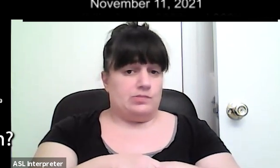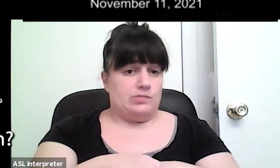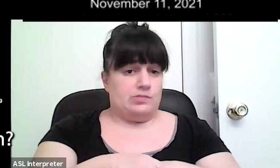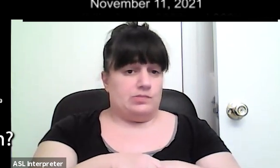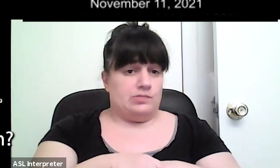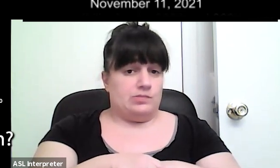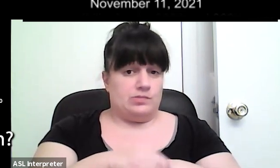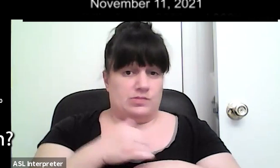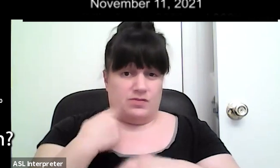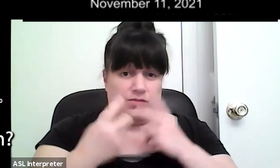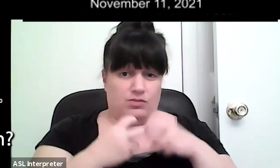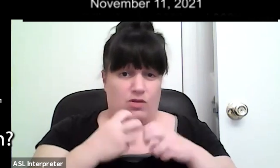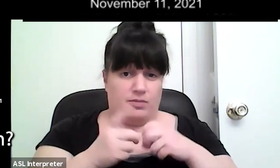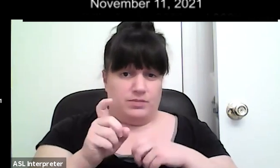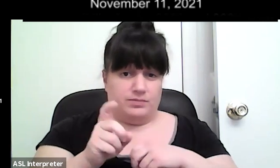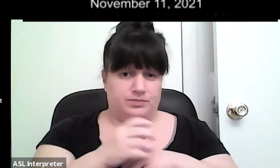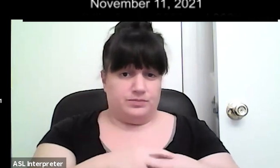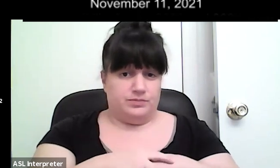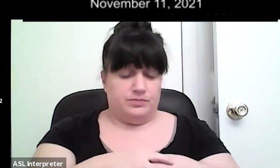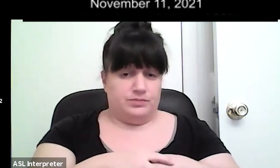Did anybody have any problem?